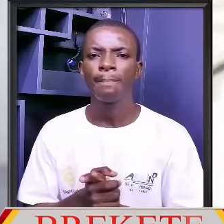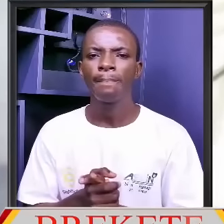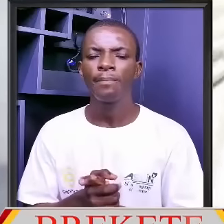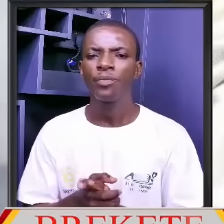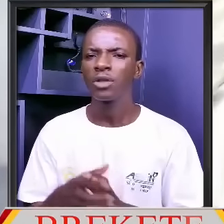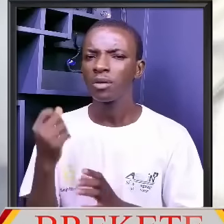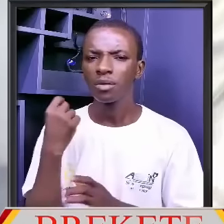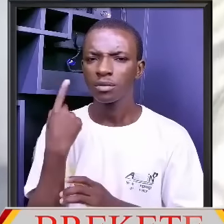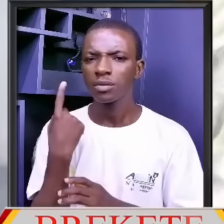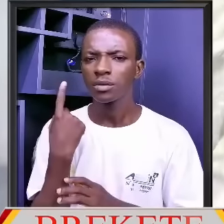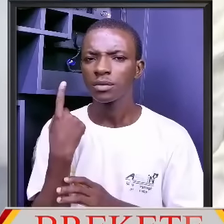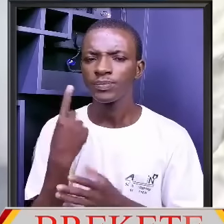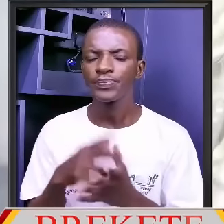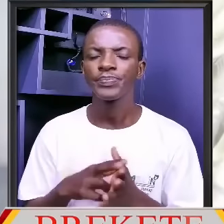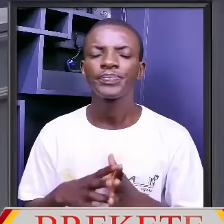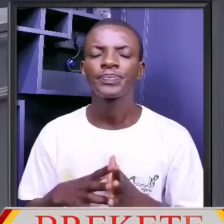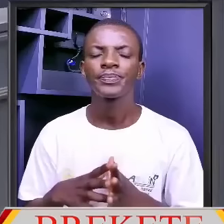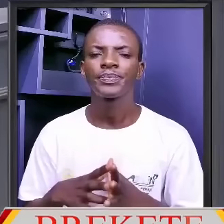Are we together?